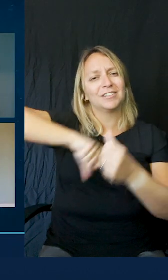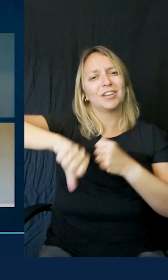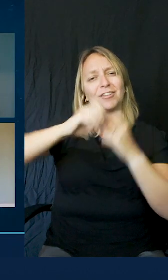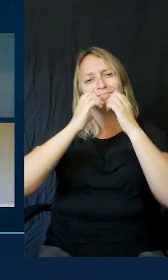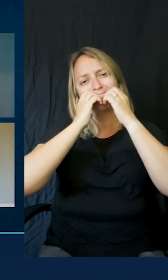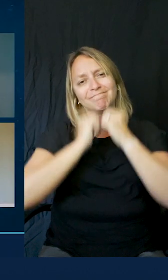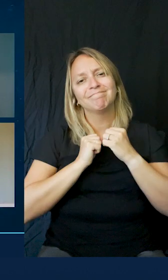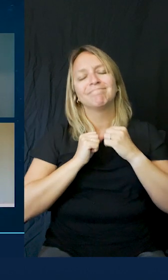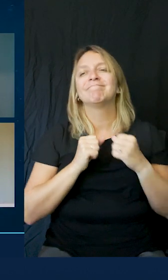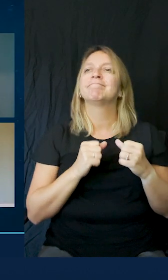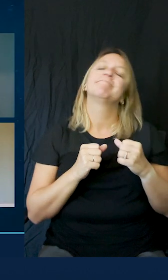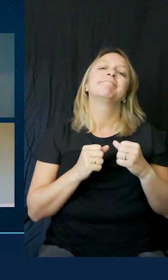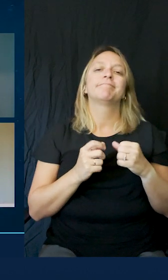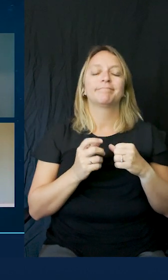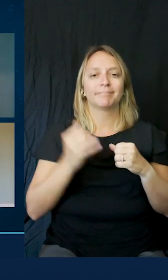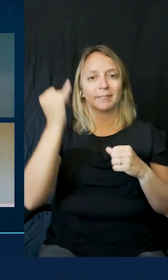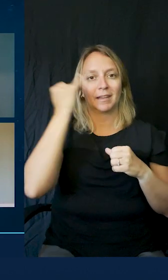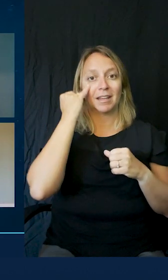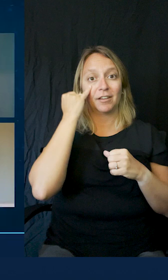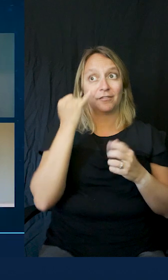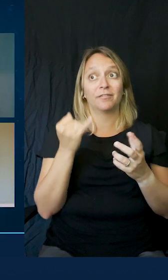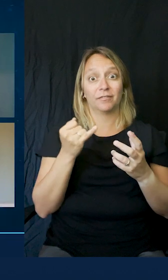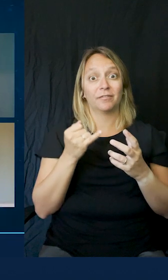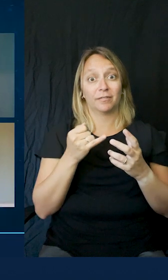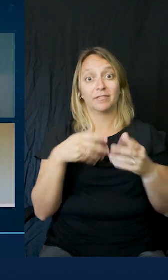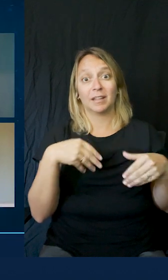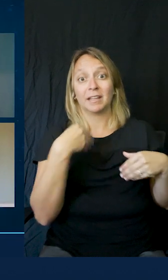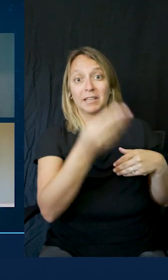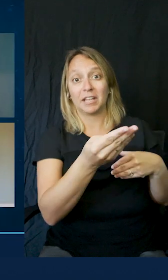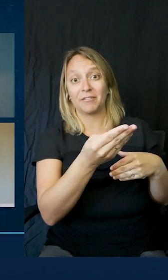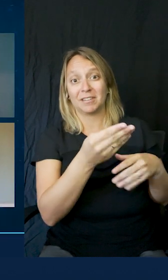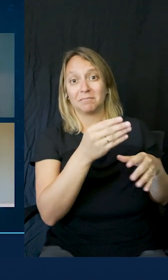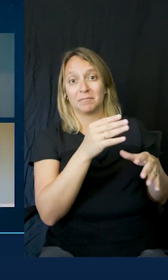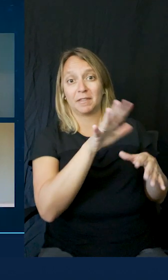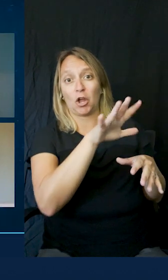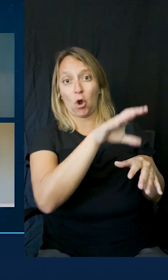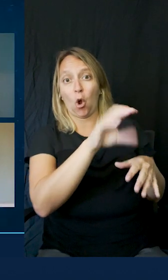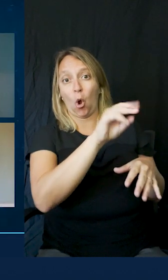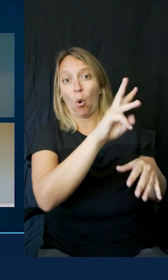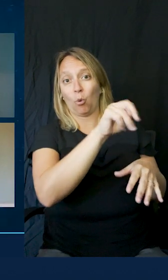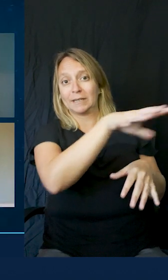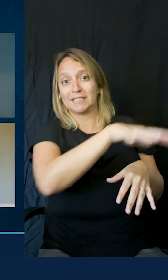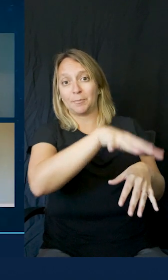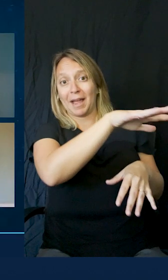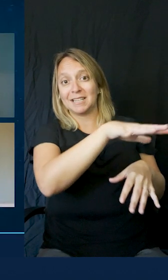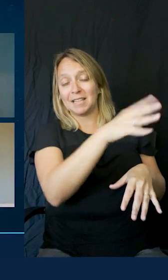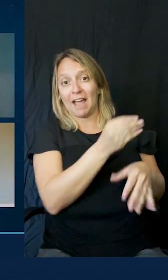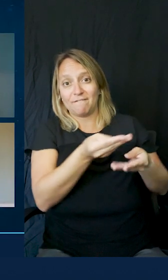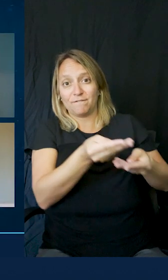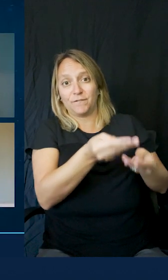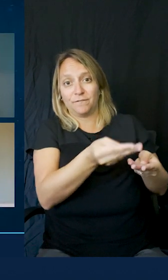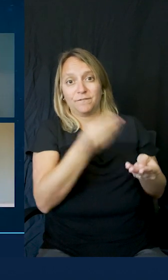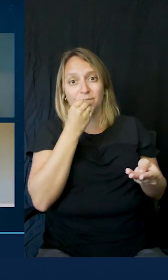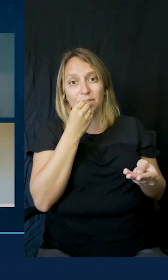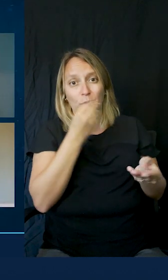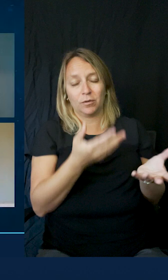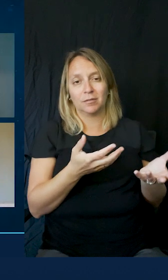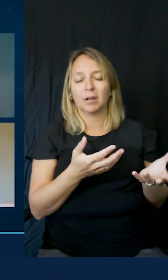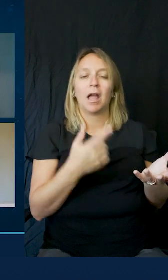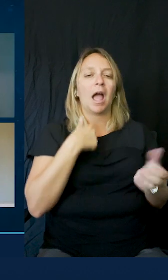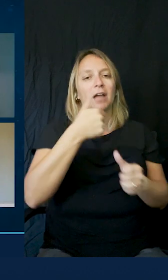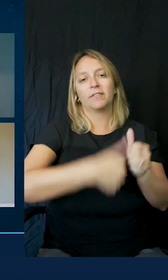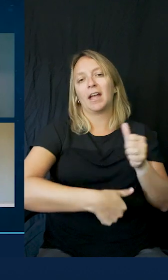they, if given some space and given some food, I have every reason to believe that